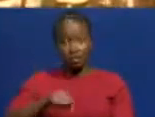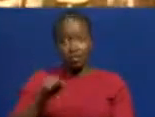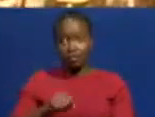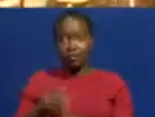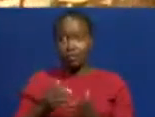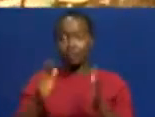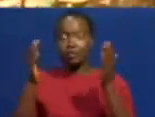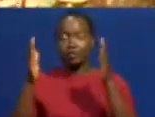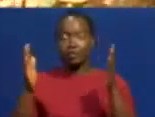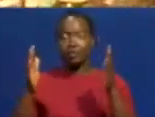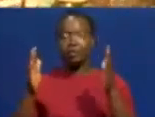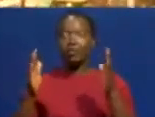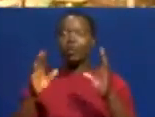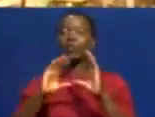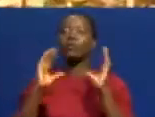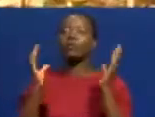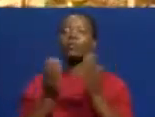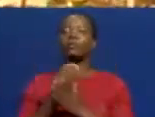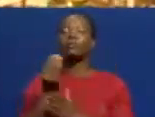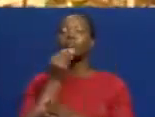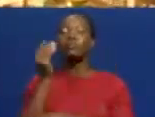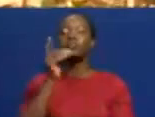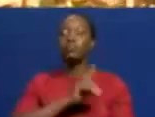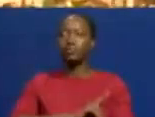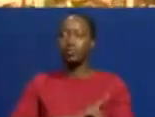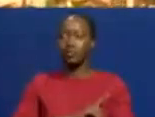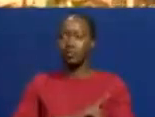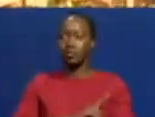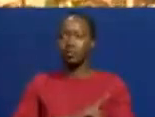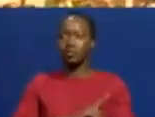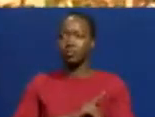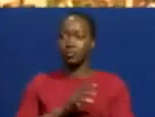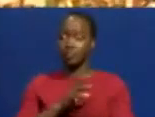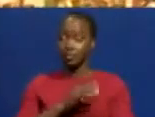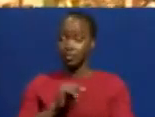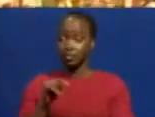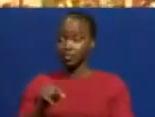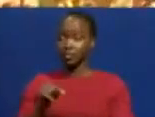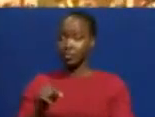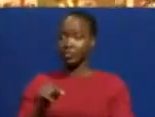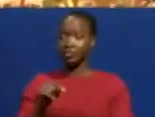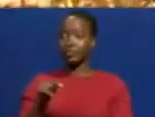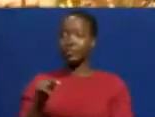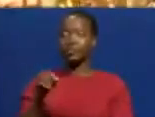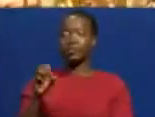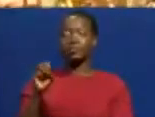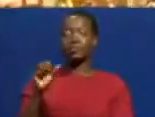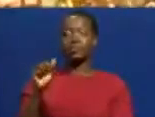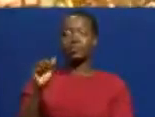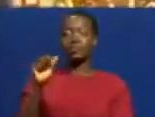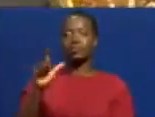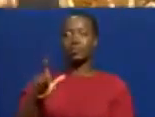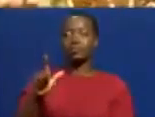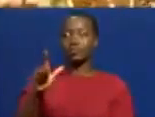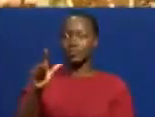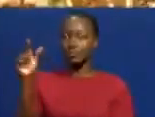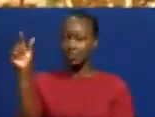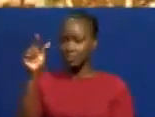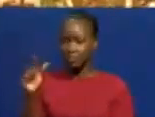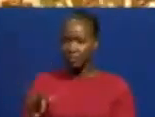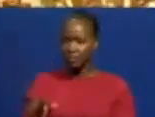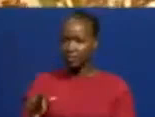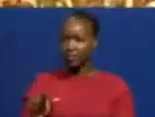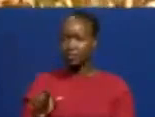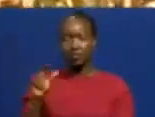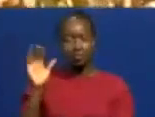for the celebration of World Food Day. And this is a semi-arid region. There's a lot of